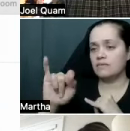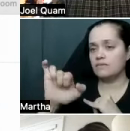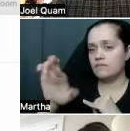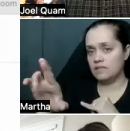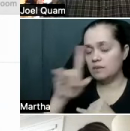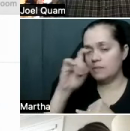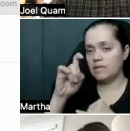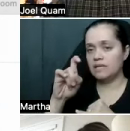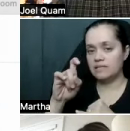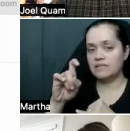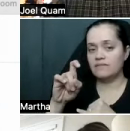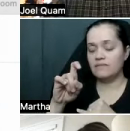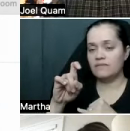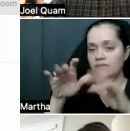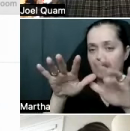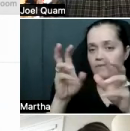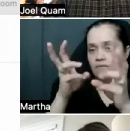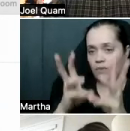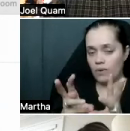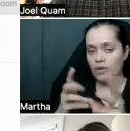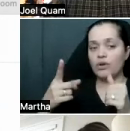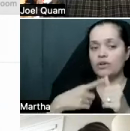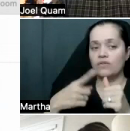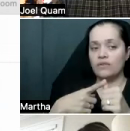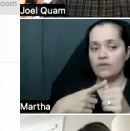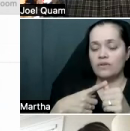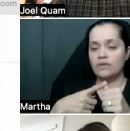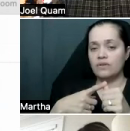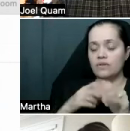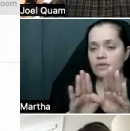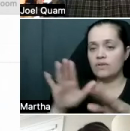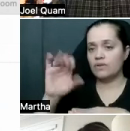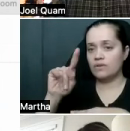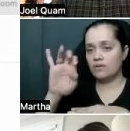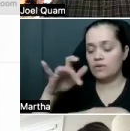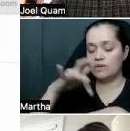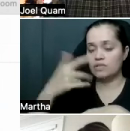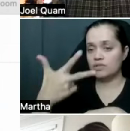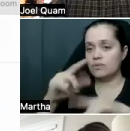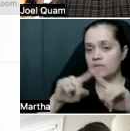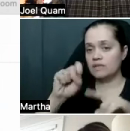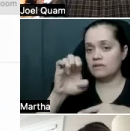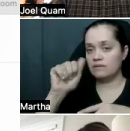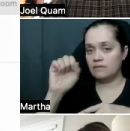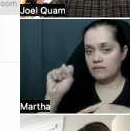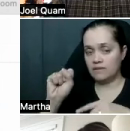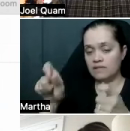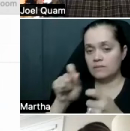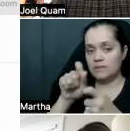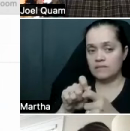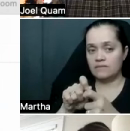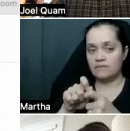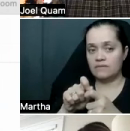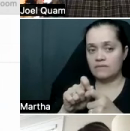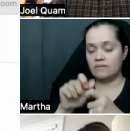climate. First off, we're going to start with Alaska's coast, touching 3 different seas. Those specific seas are obviously